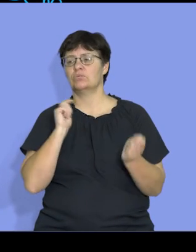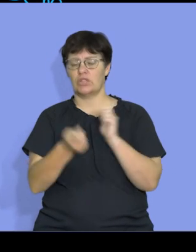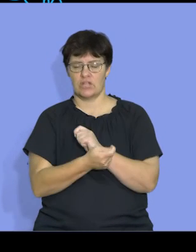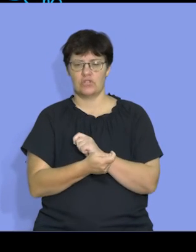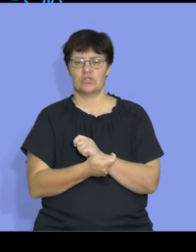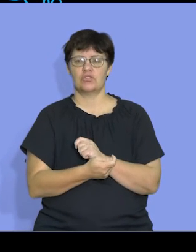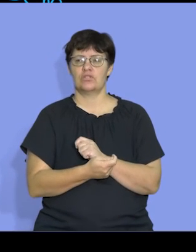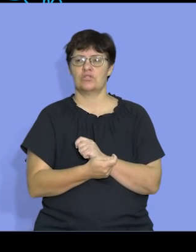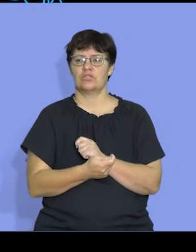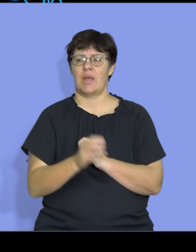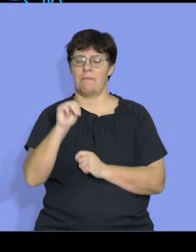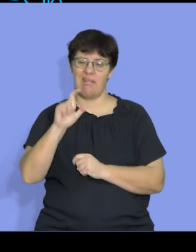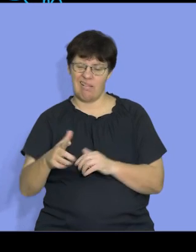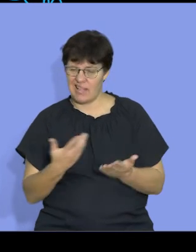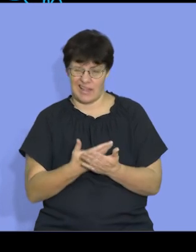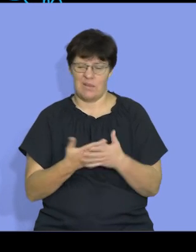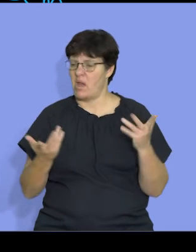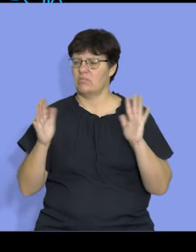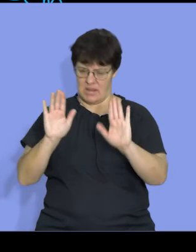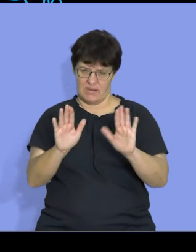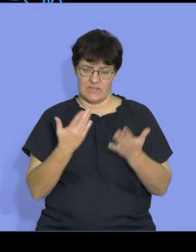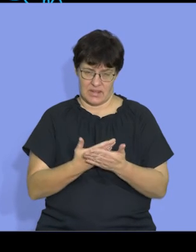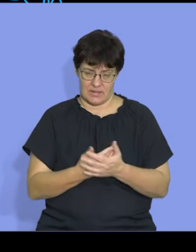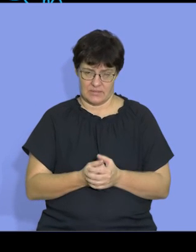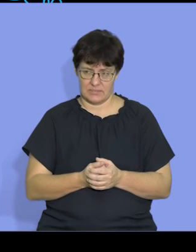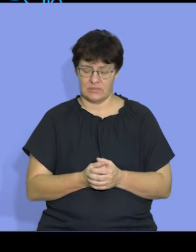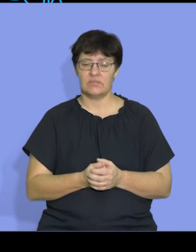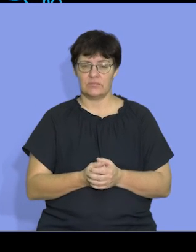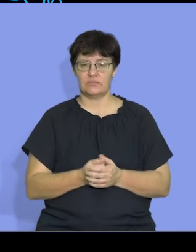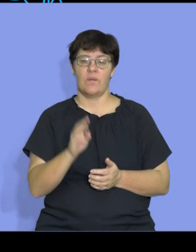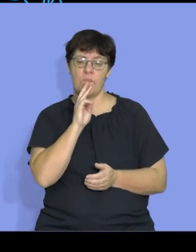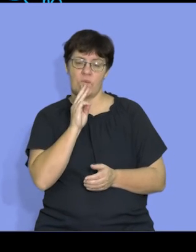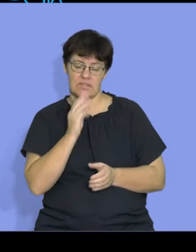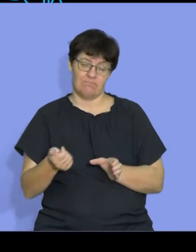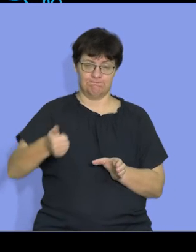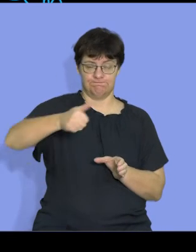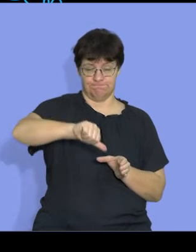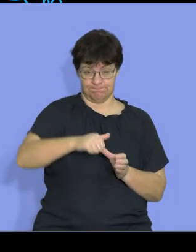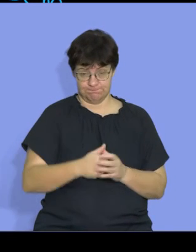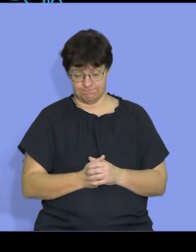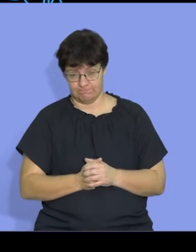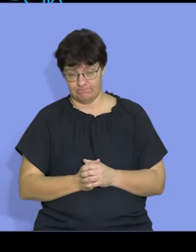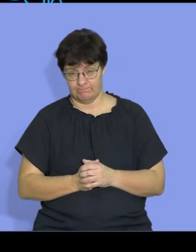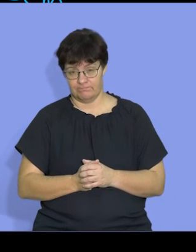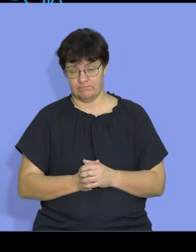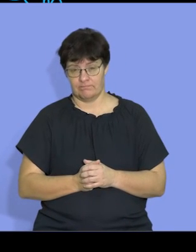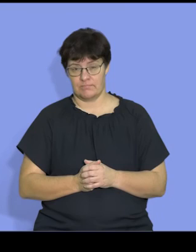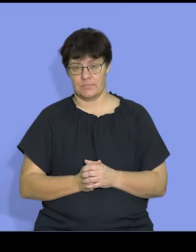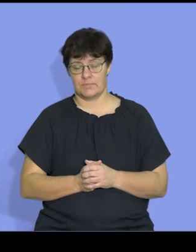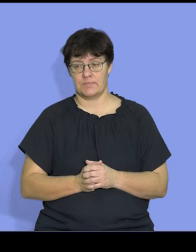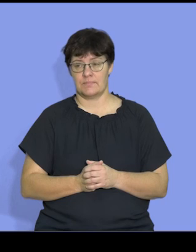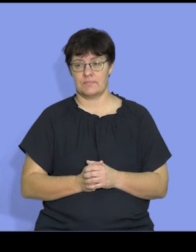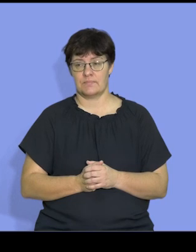but you don't have to. So this is the actual volume of distilled water that was added in the dilution process,